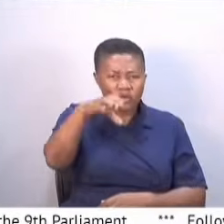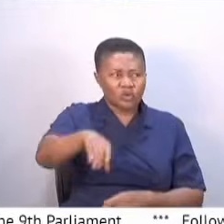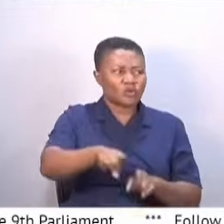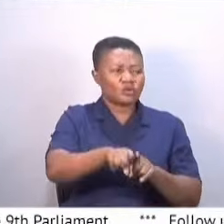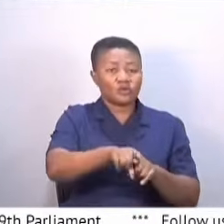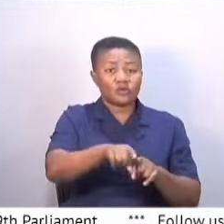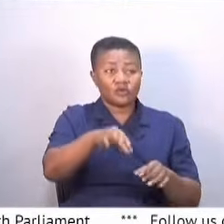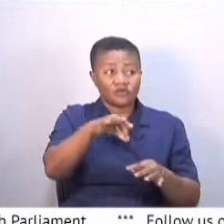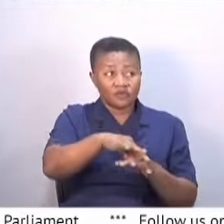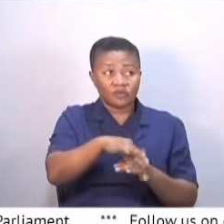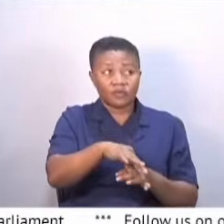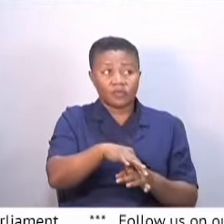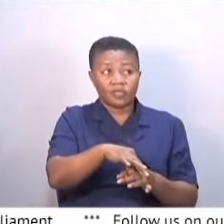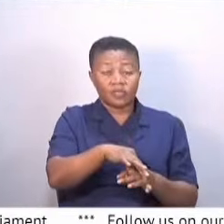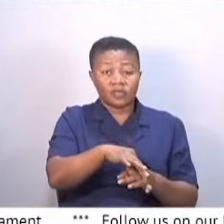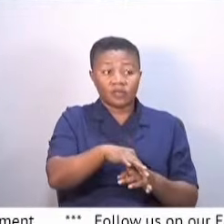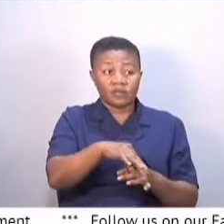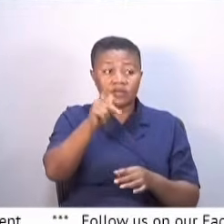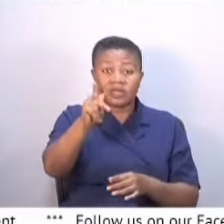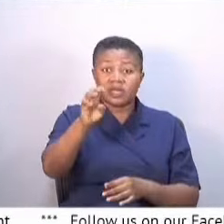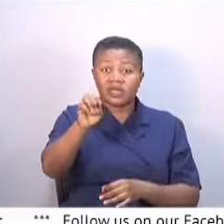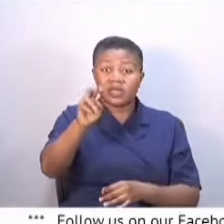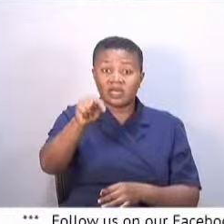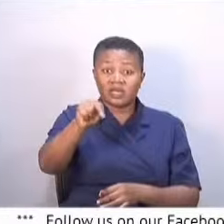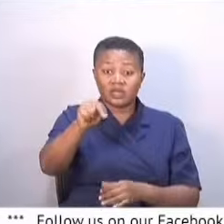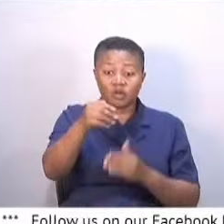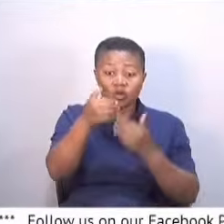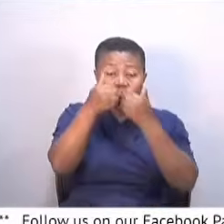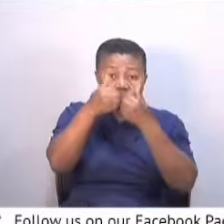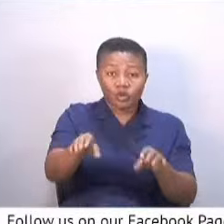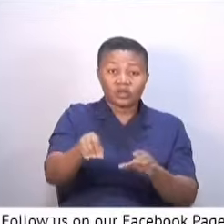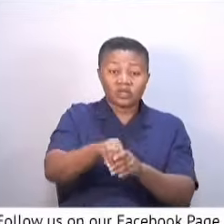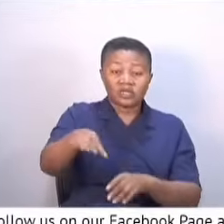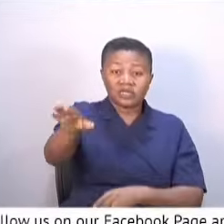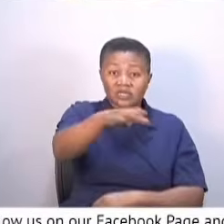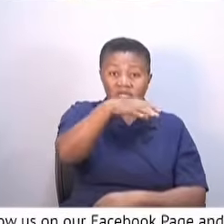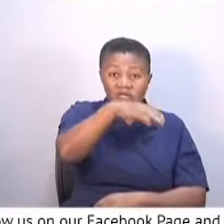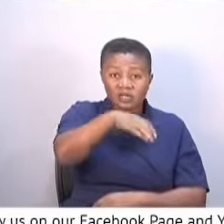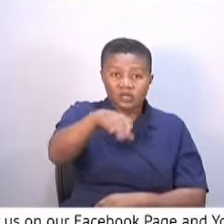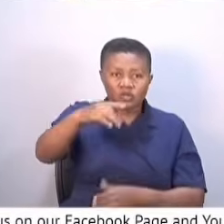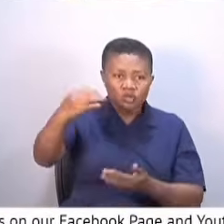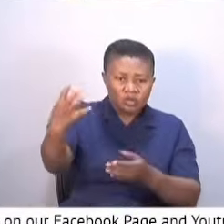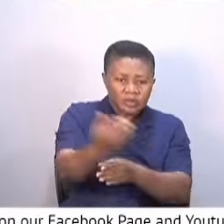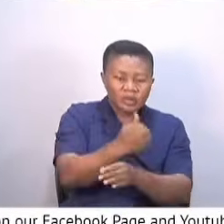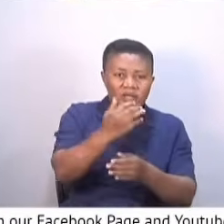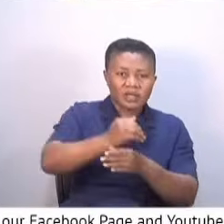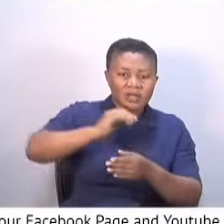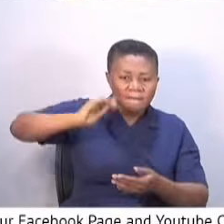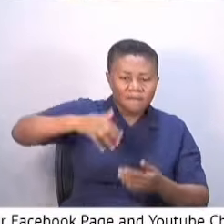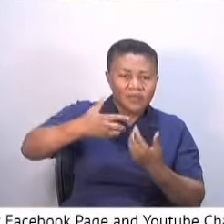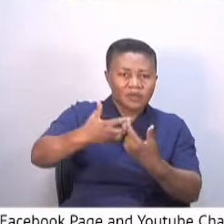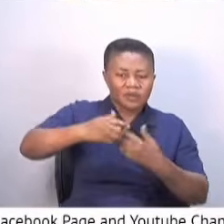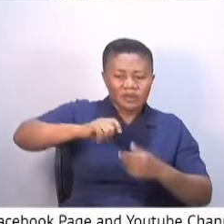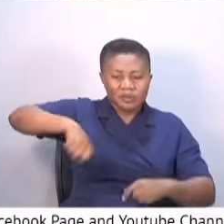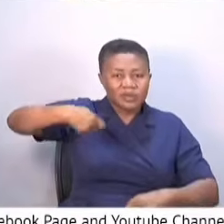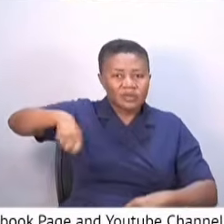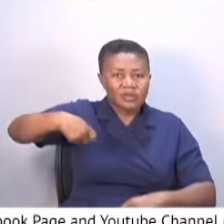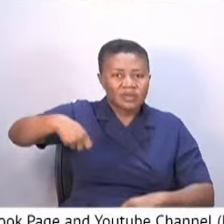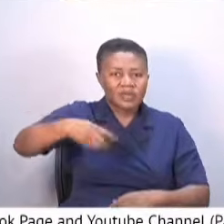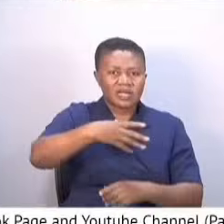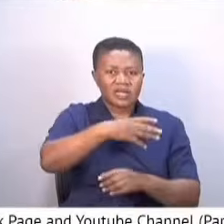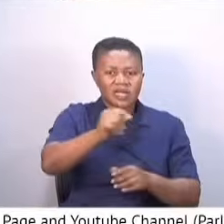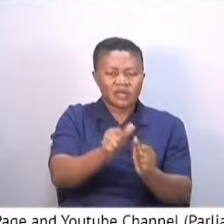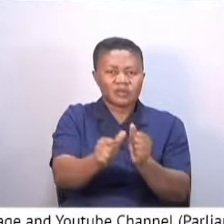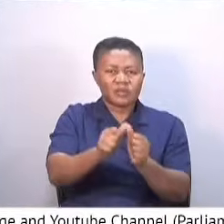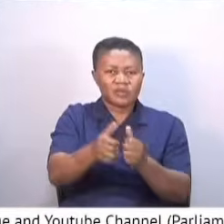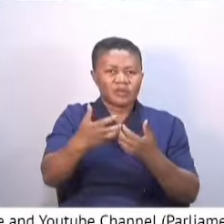him. Ken lost in all of your constituencies when you've been taking sewing machines and cornmeal from him for almost 4 years. You should be worried about